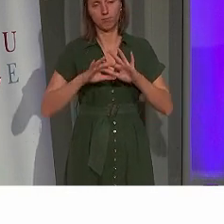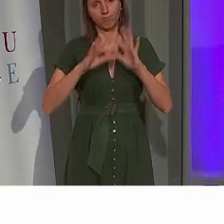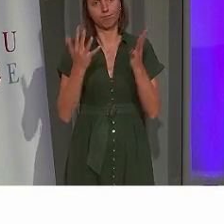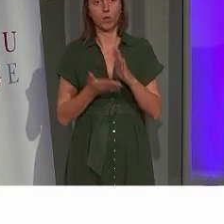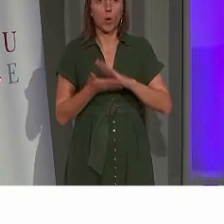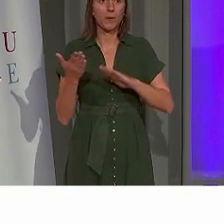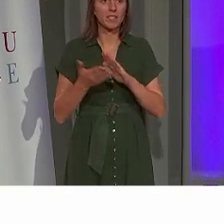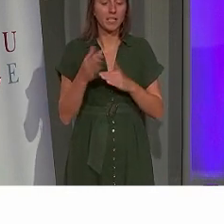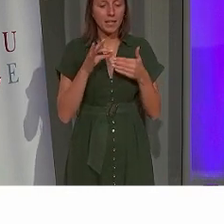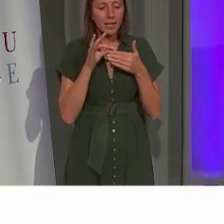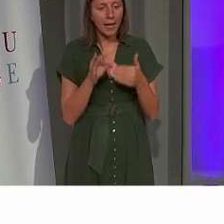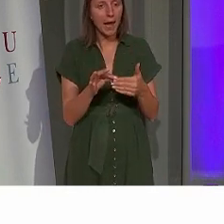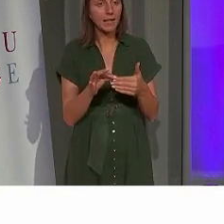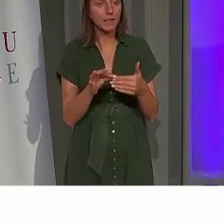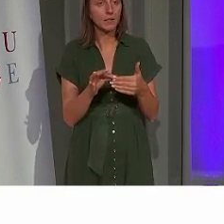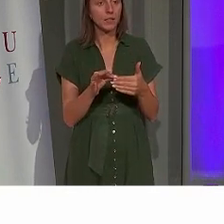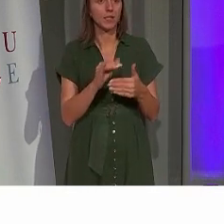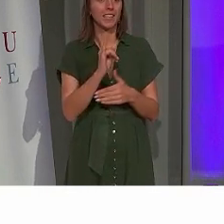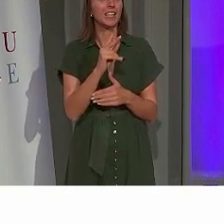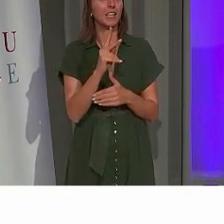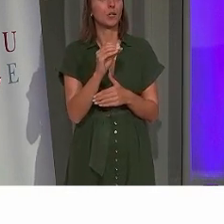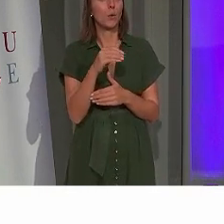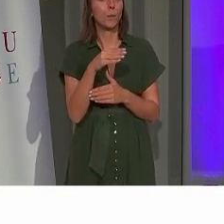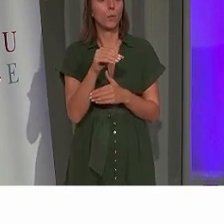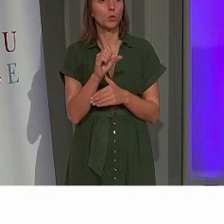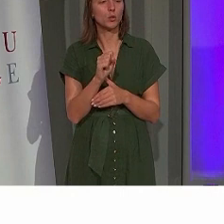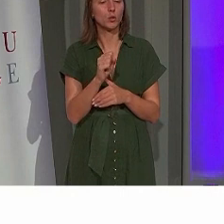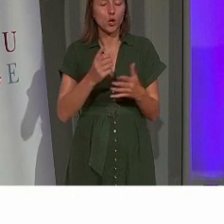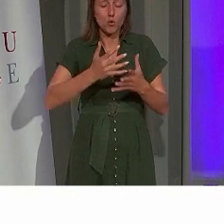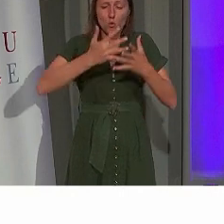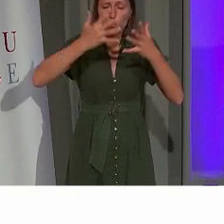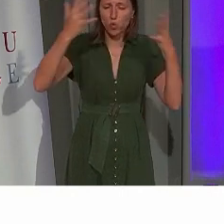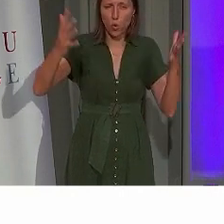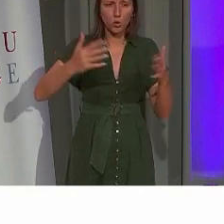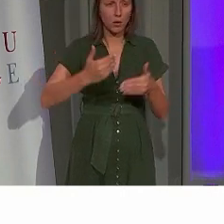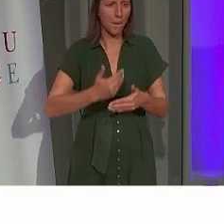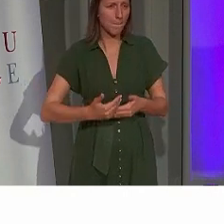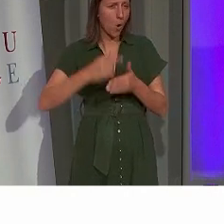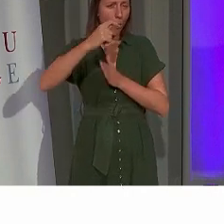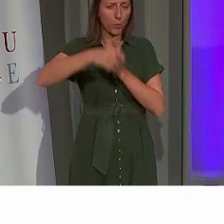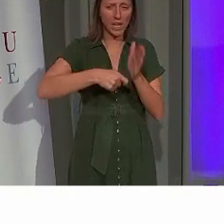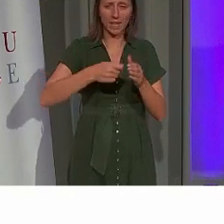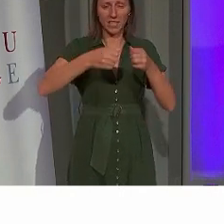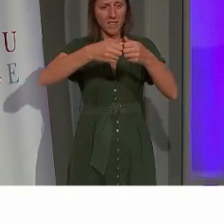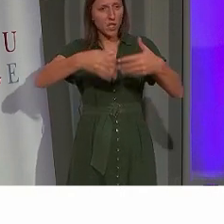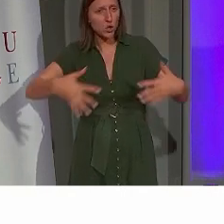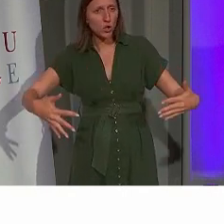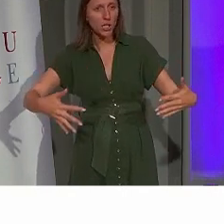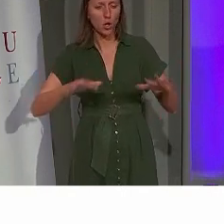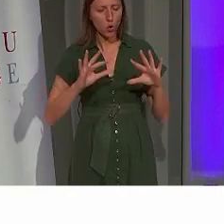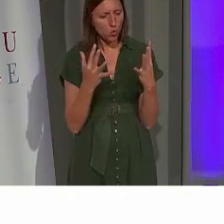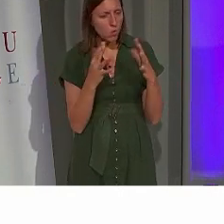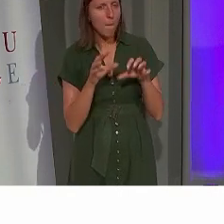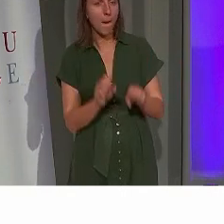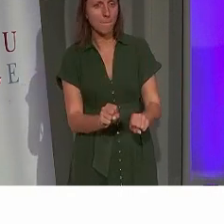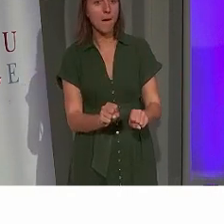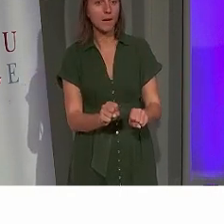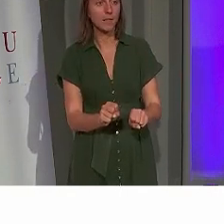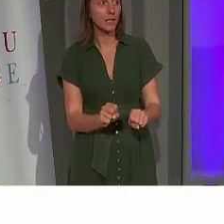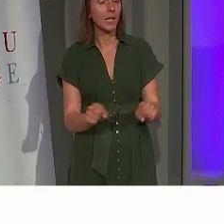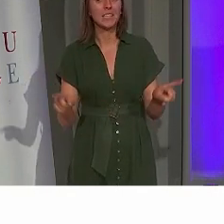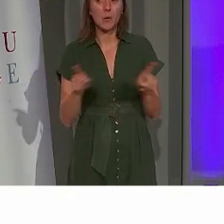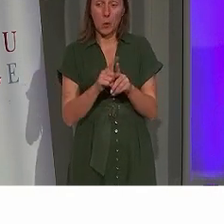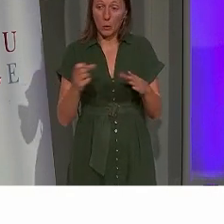from the operational guidelines at ICOMOS, they are stating the following: how should we work with large